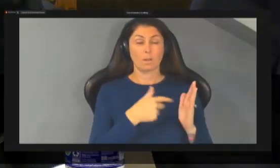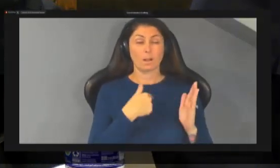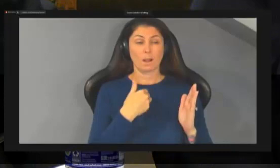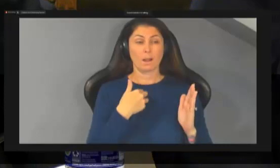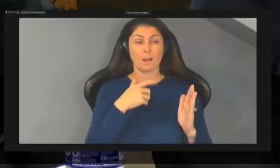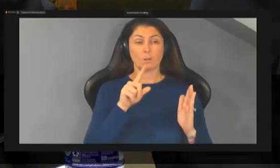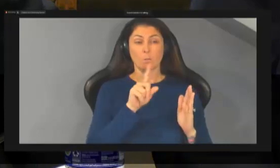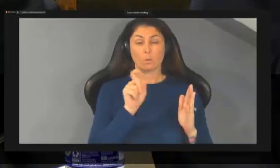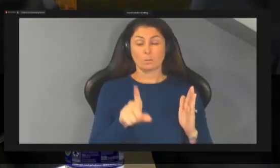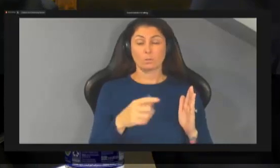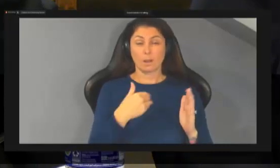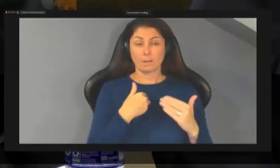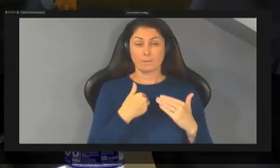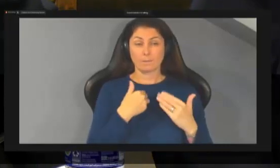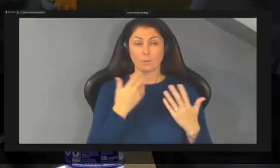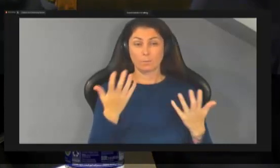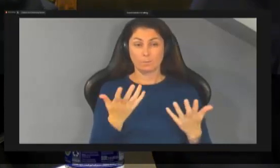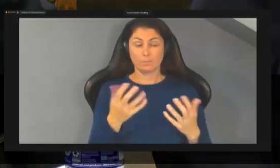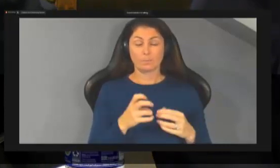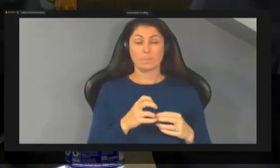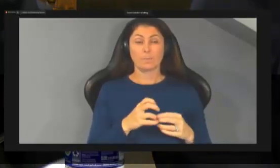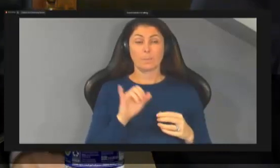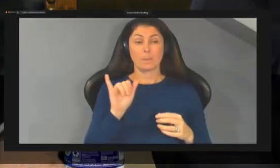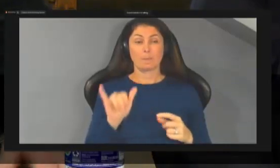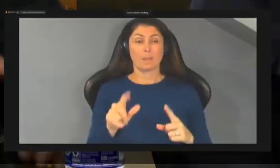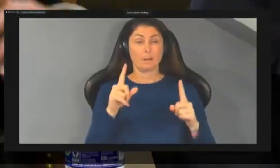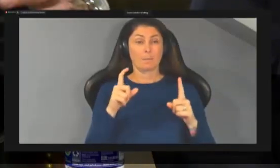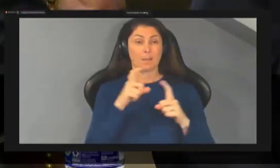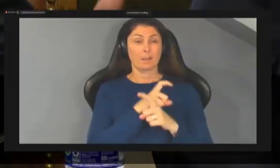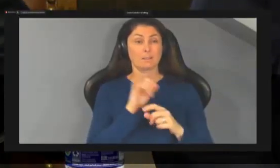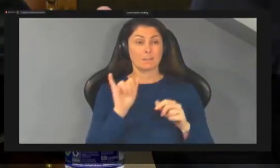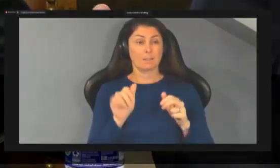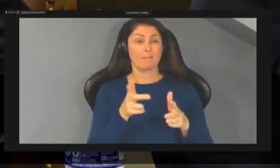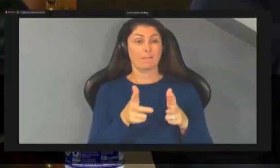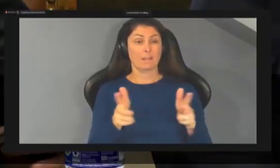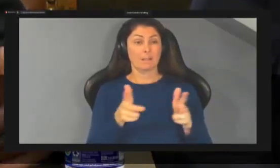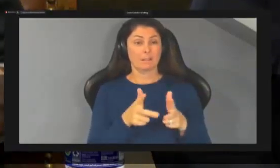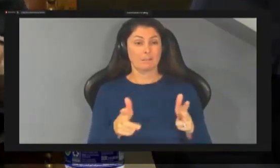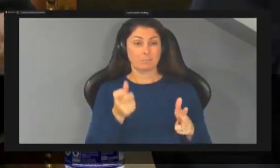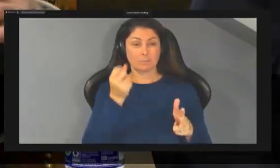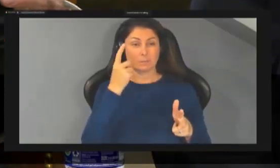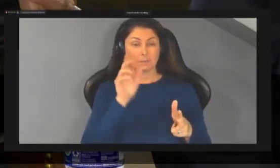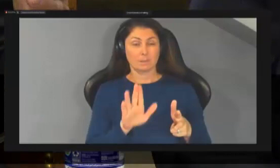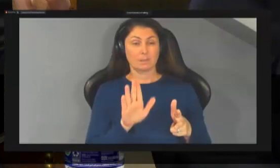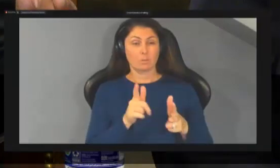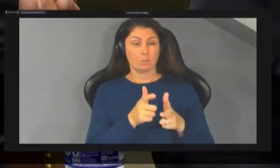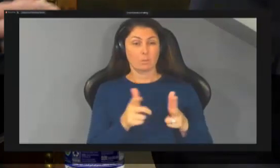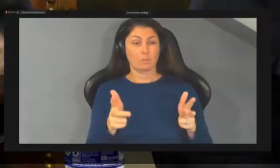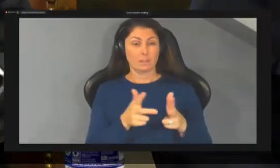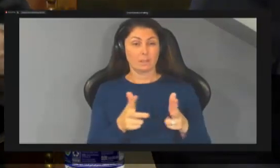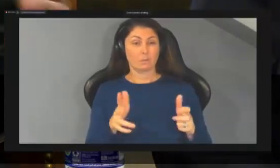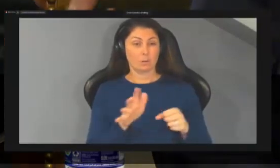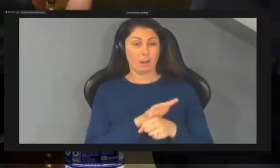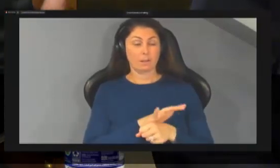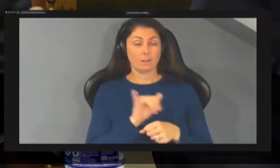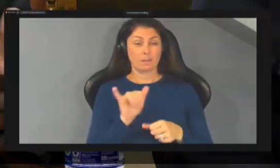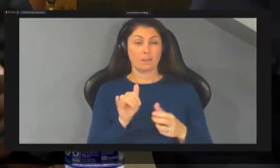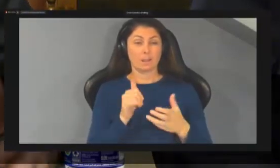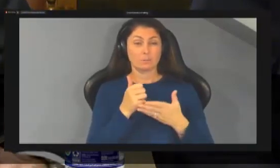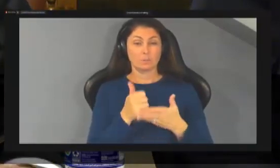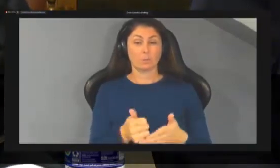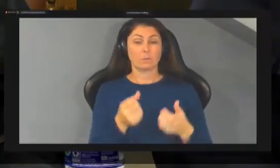that I have are this. The complexity of the fleet, understanding the fleet in its totality, it services